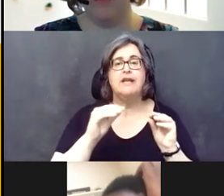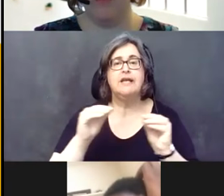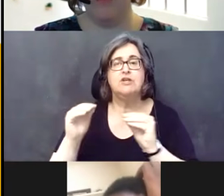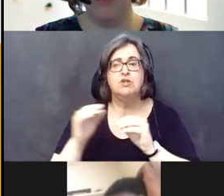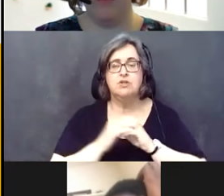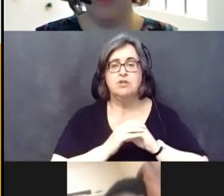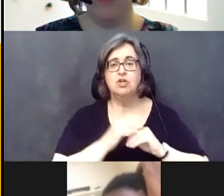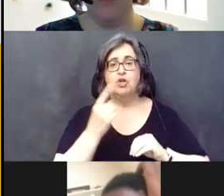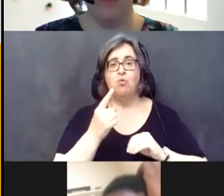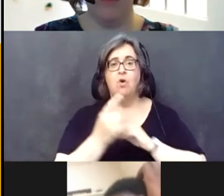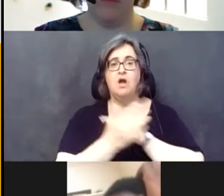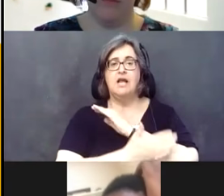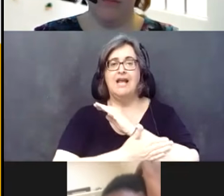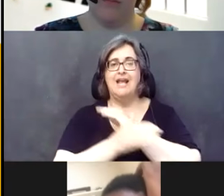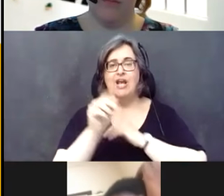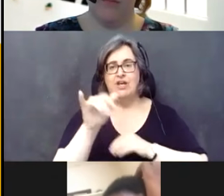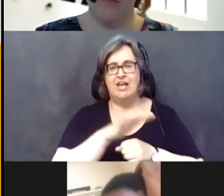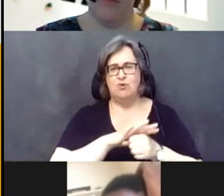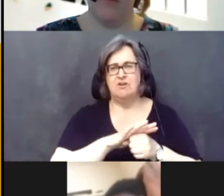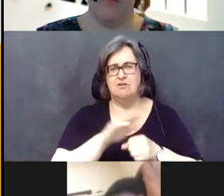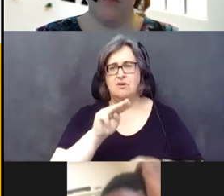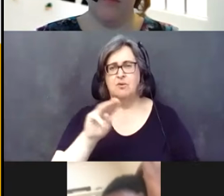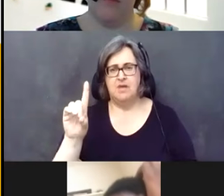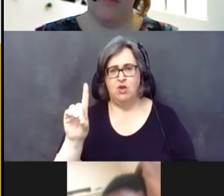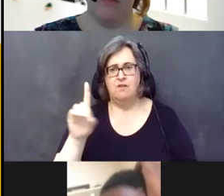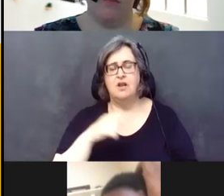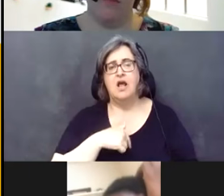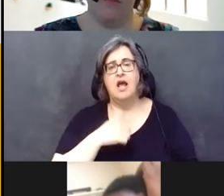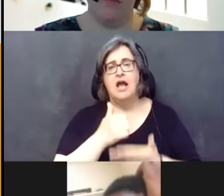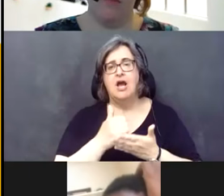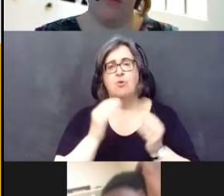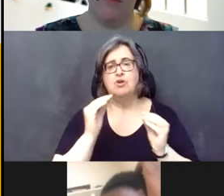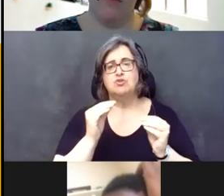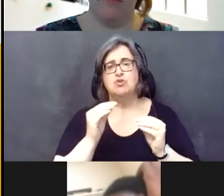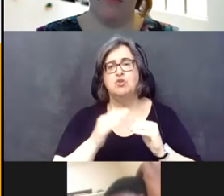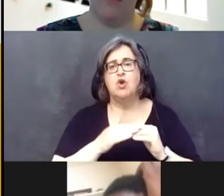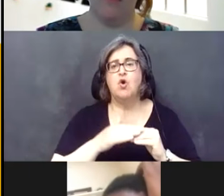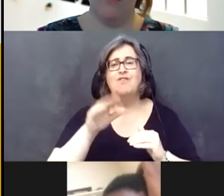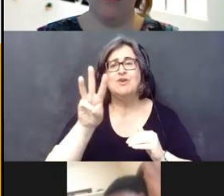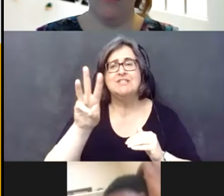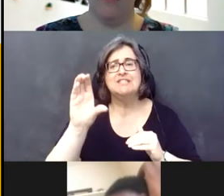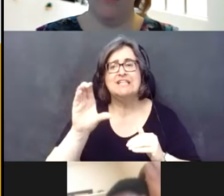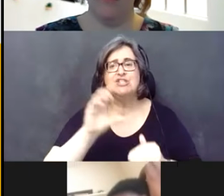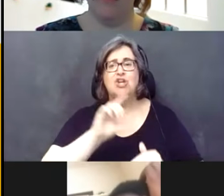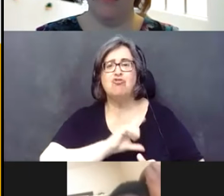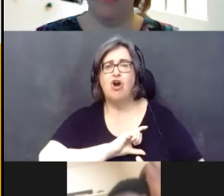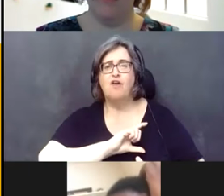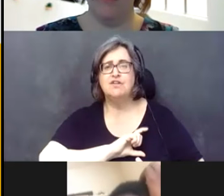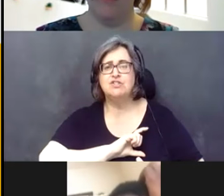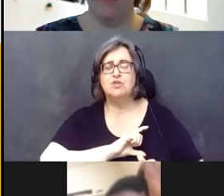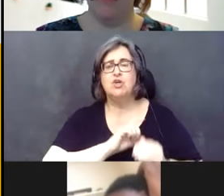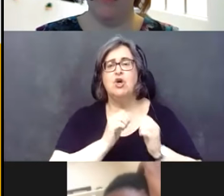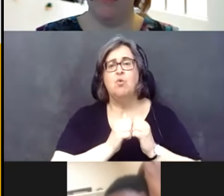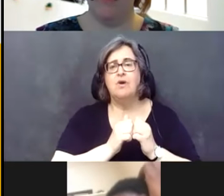one of our counties in Maryland. I helped train over 600 officers with